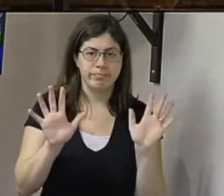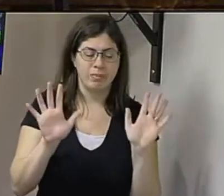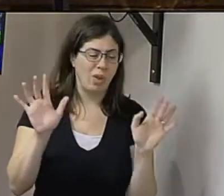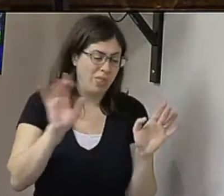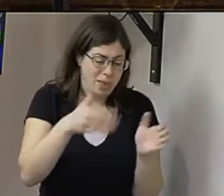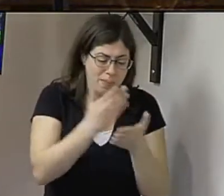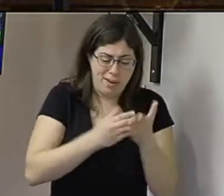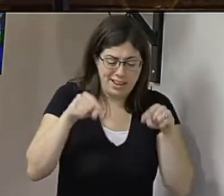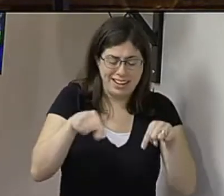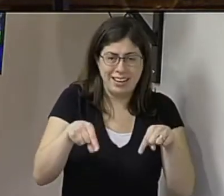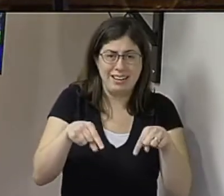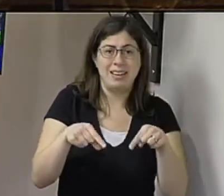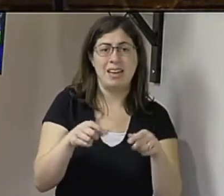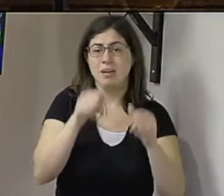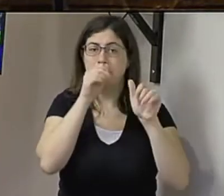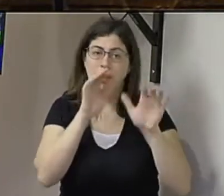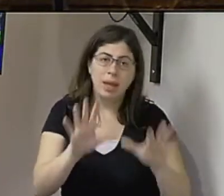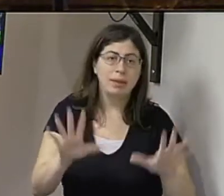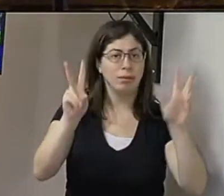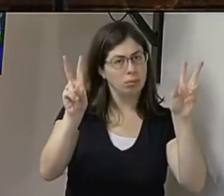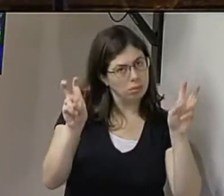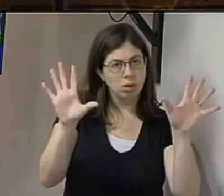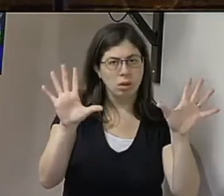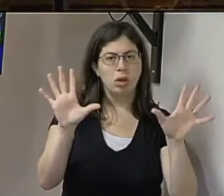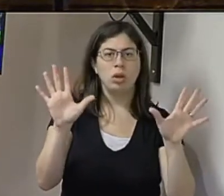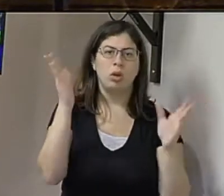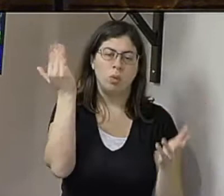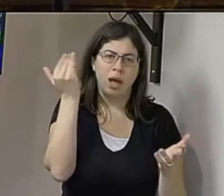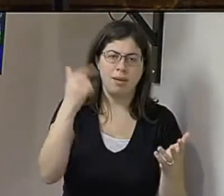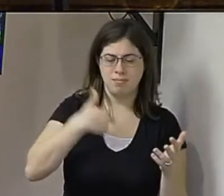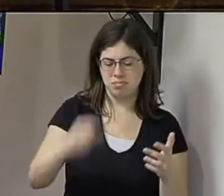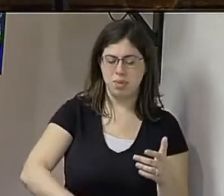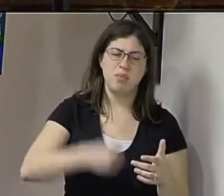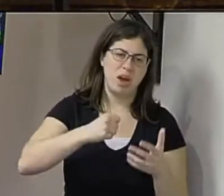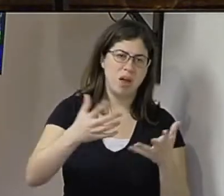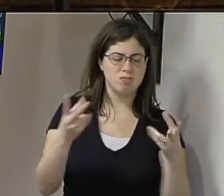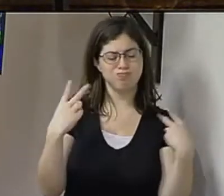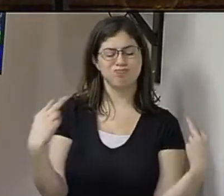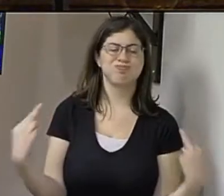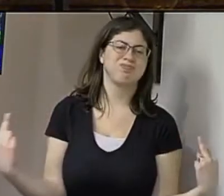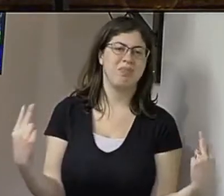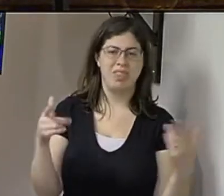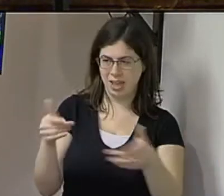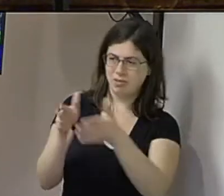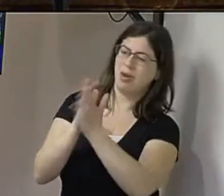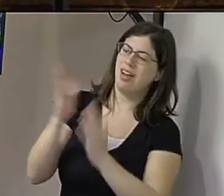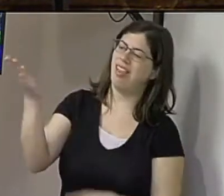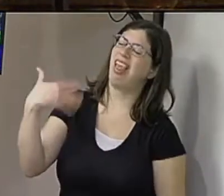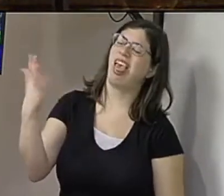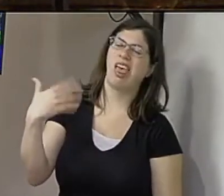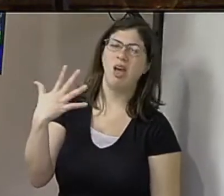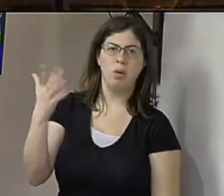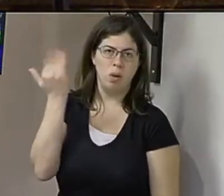party that you're seeing, even the way that he's blessing other people supposedly, it's all to serve his pride, right? And this request that he's making is, again, to